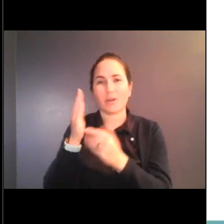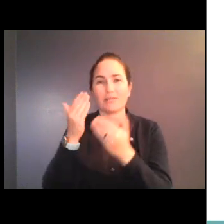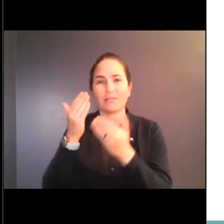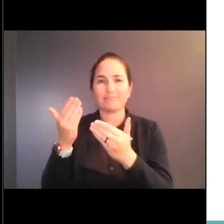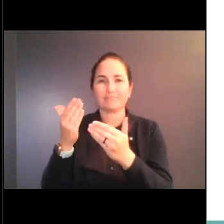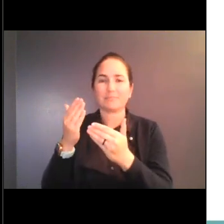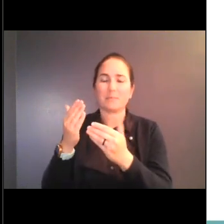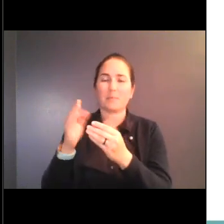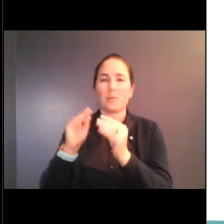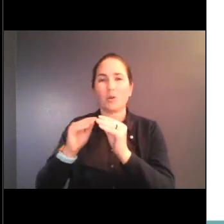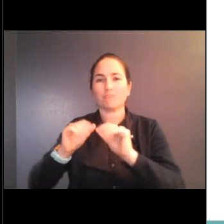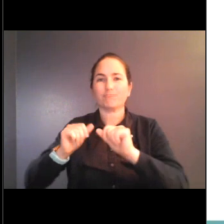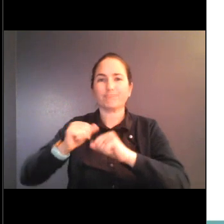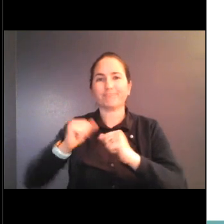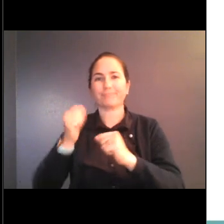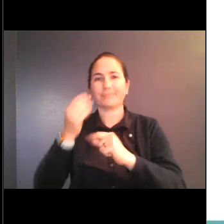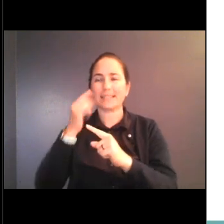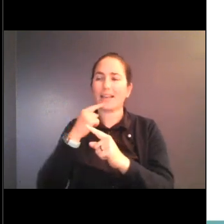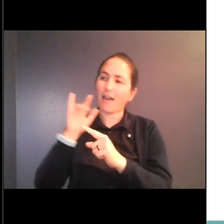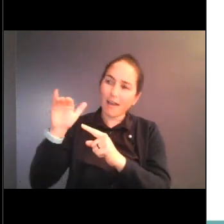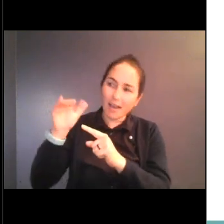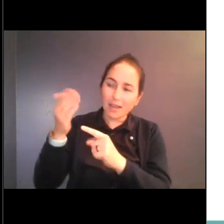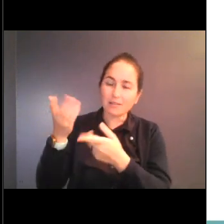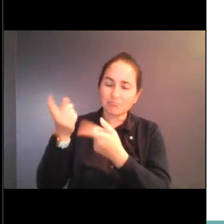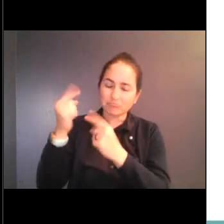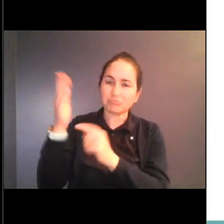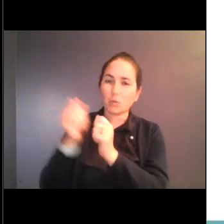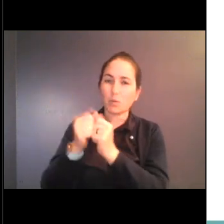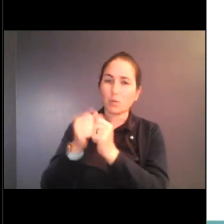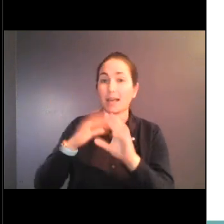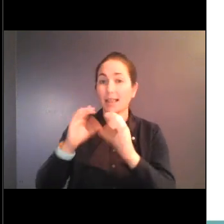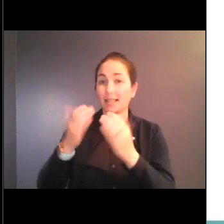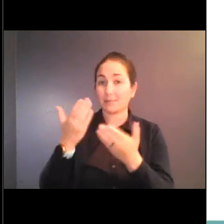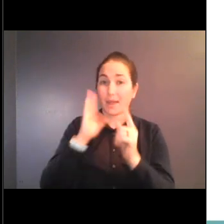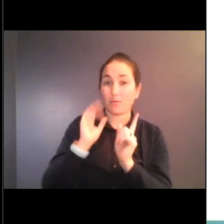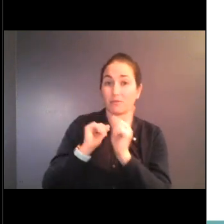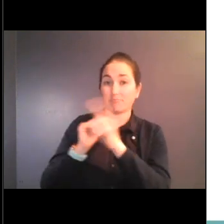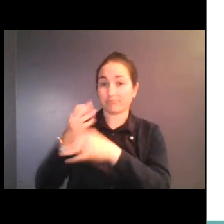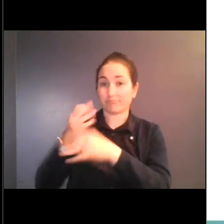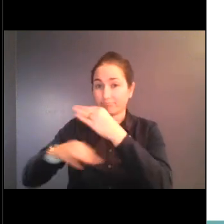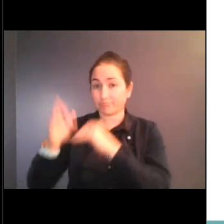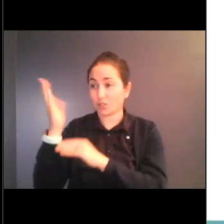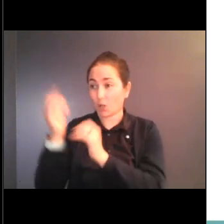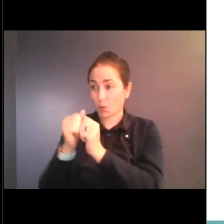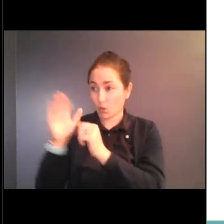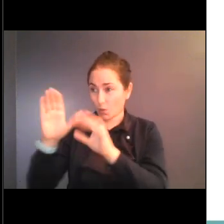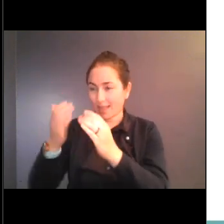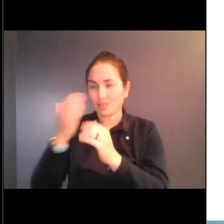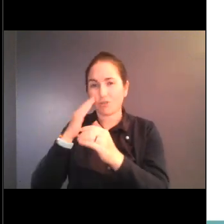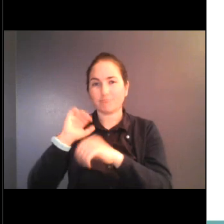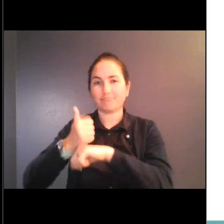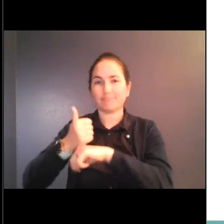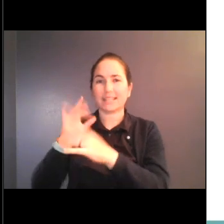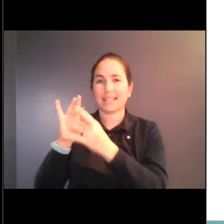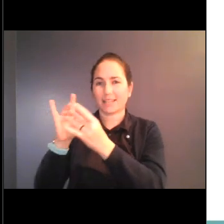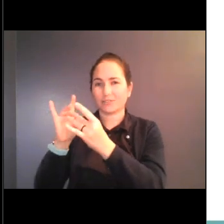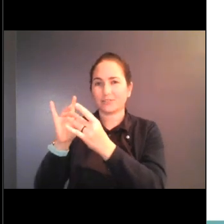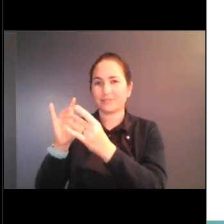in that way to try to say like, hey, why don't you come and talk to my class and maybe I'll come and talk to your class and, you know, kind of forge connections in that way.